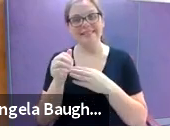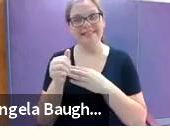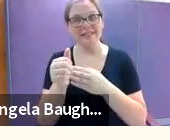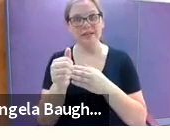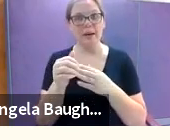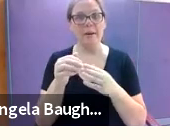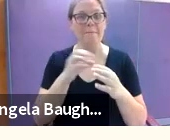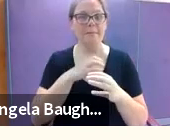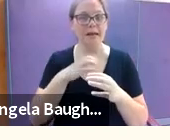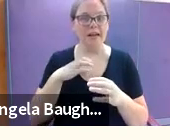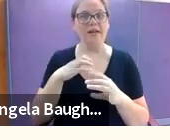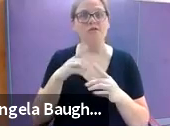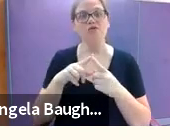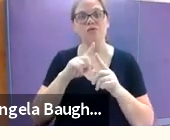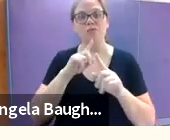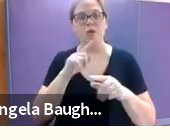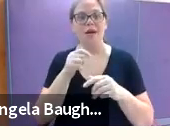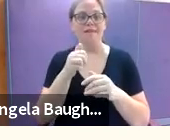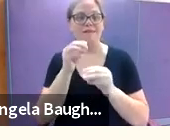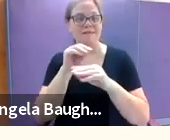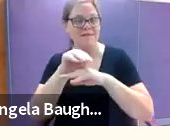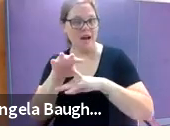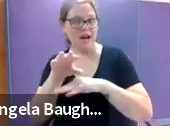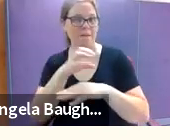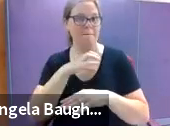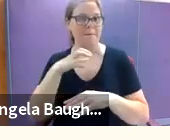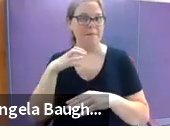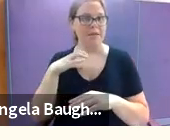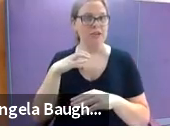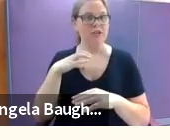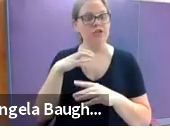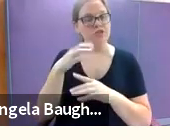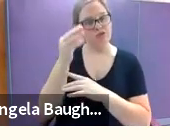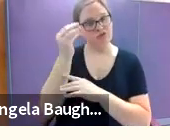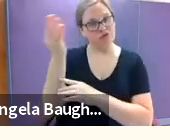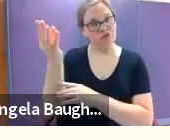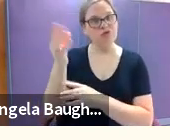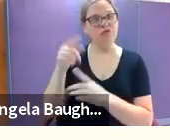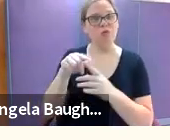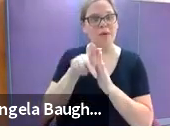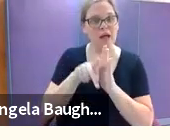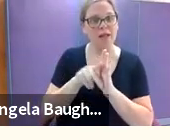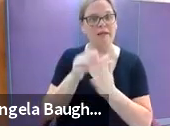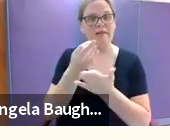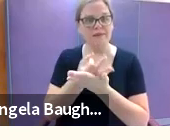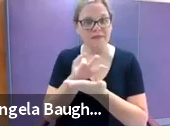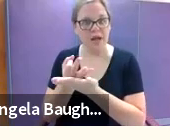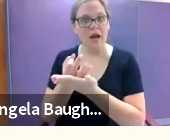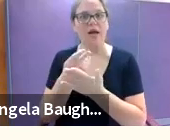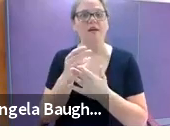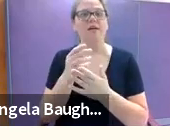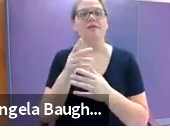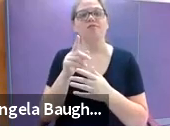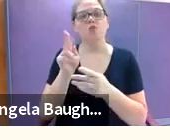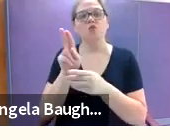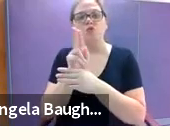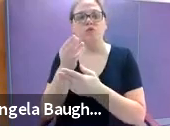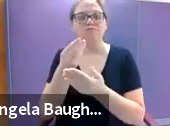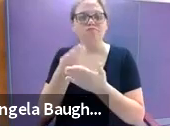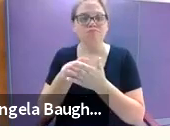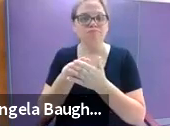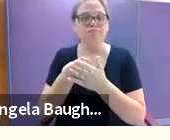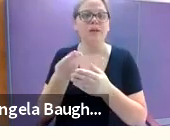policy, funding, and the allocation of funds to employment service organizations for long-term employment support services and